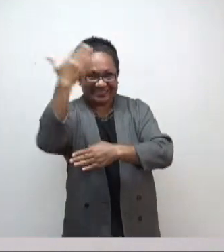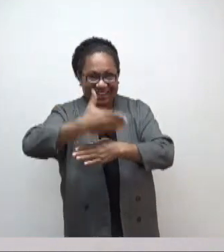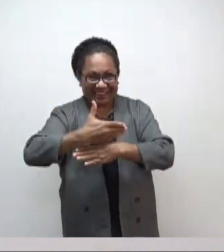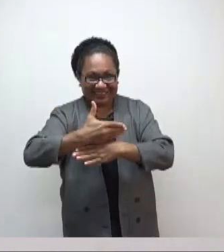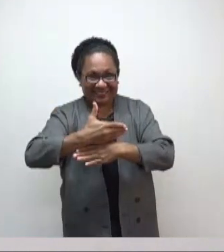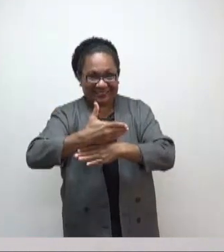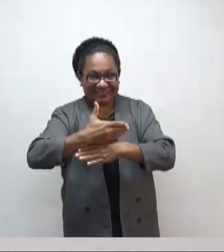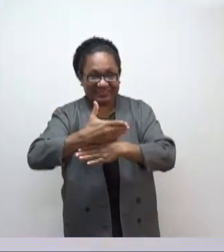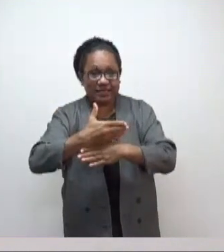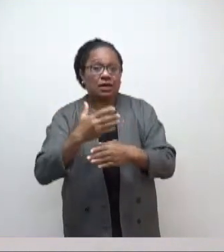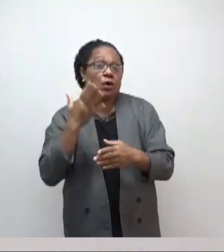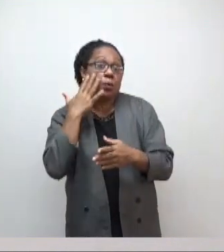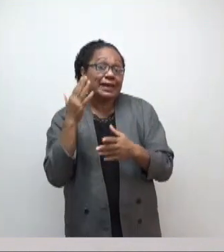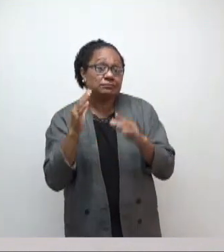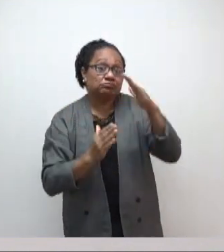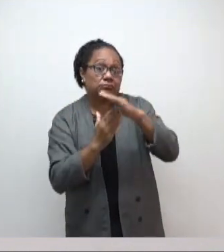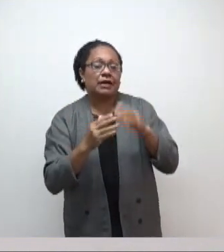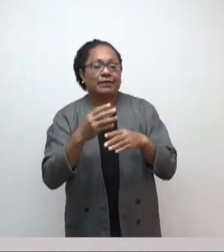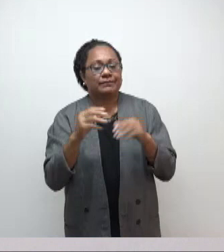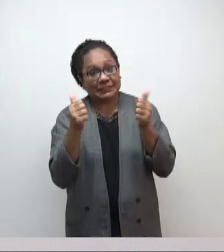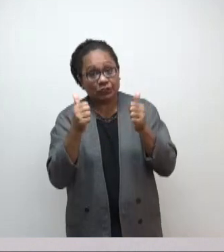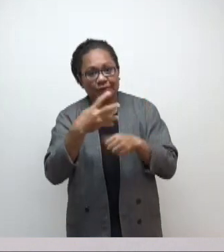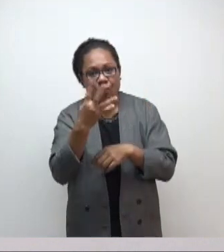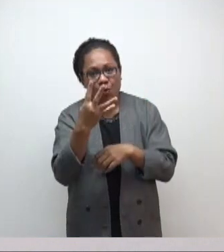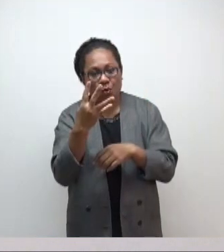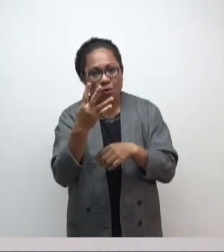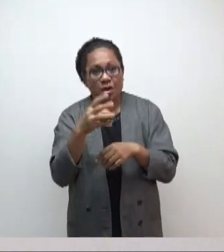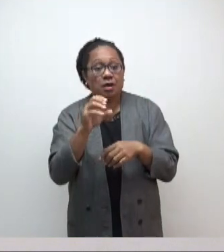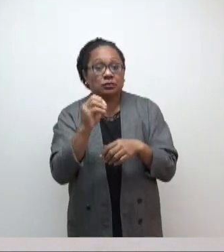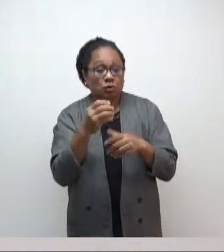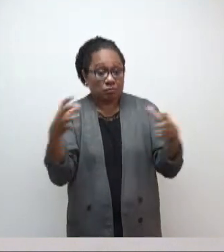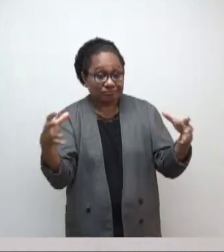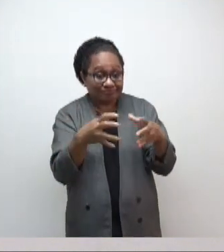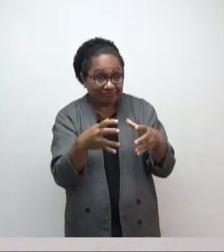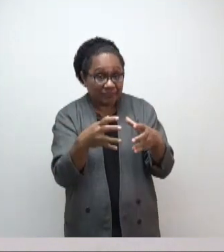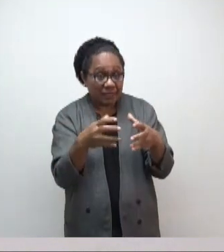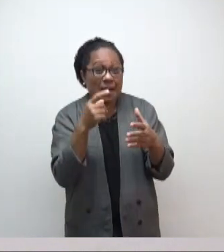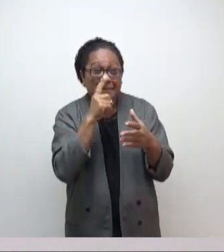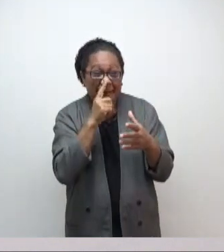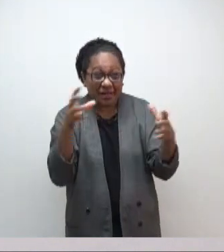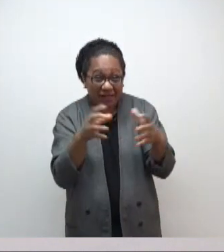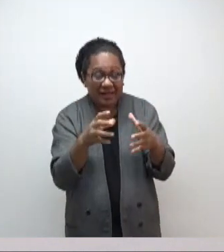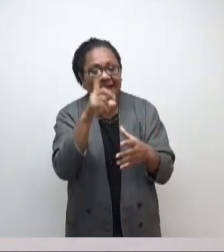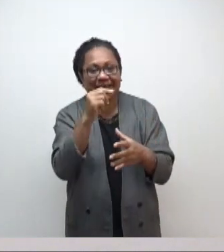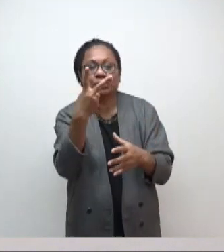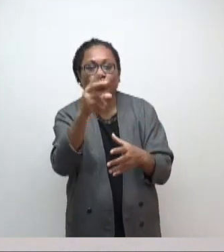Everywhere in Fiji, social gatherings of up to 20 people will be permitted indoors in people's